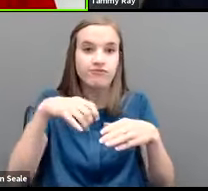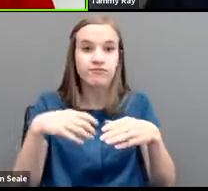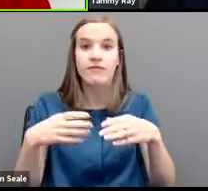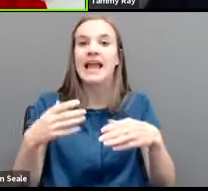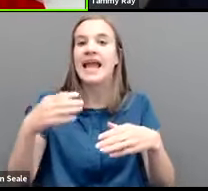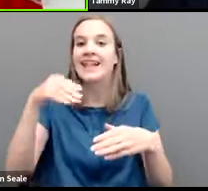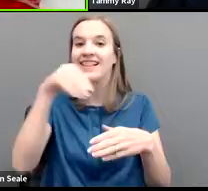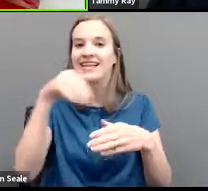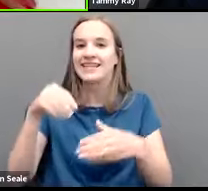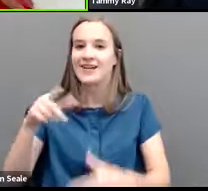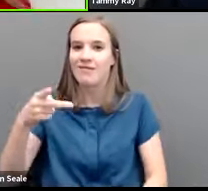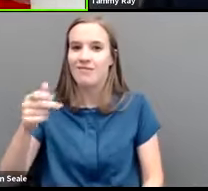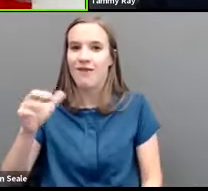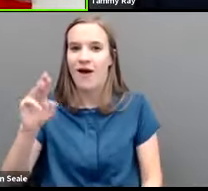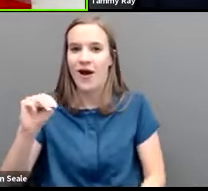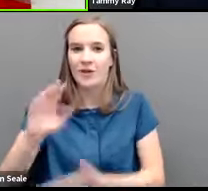cheese.